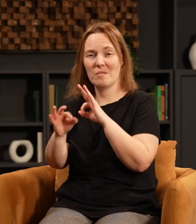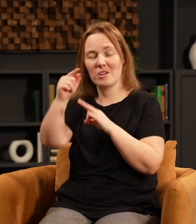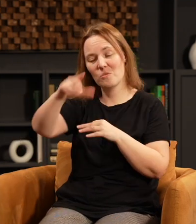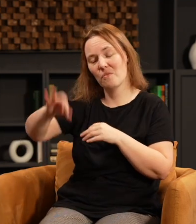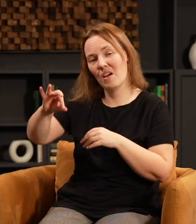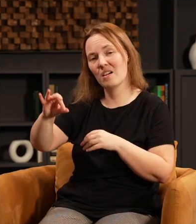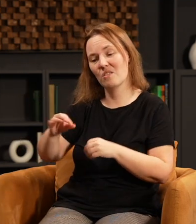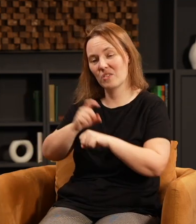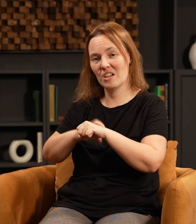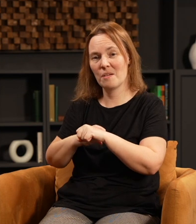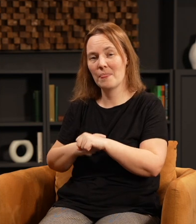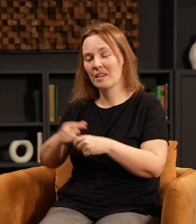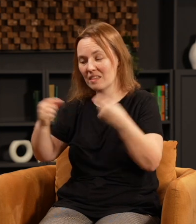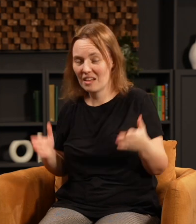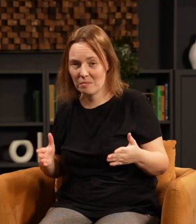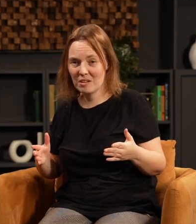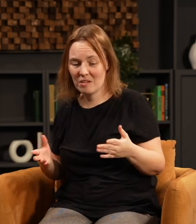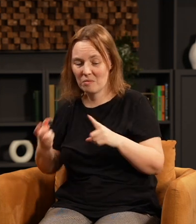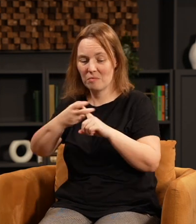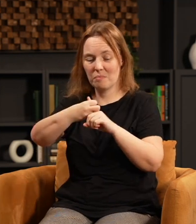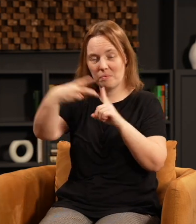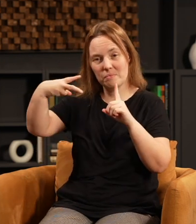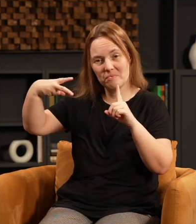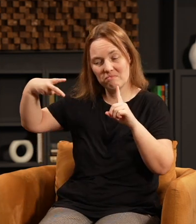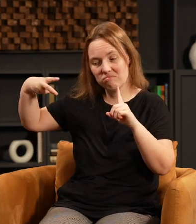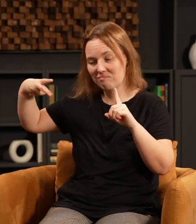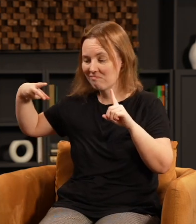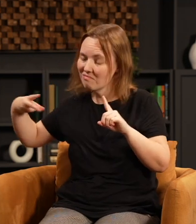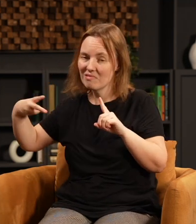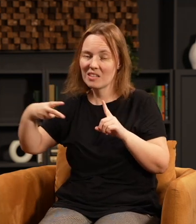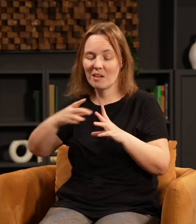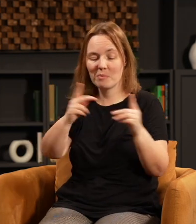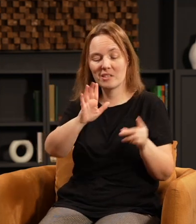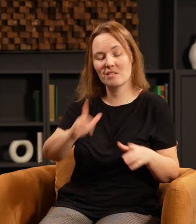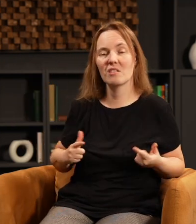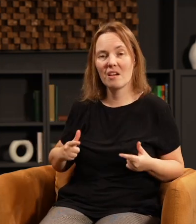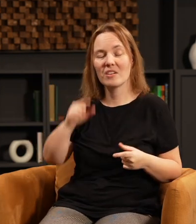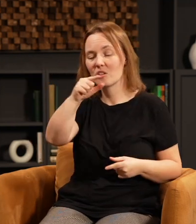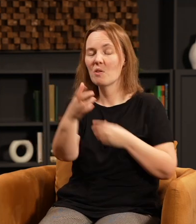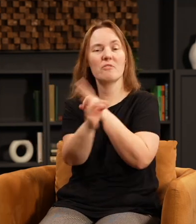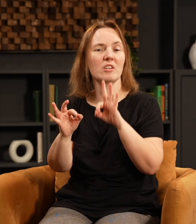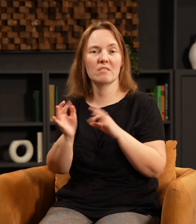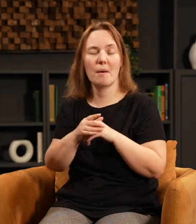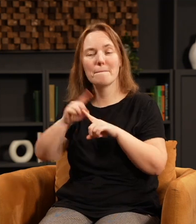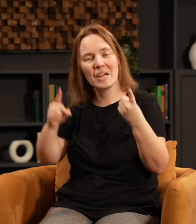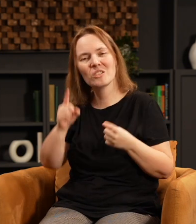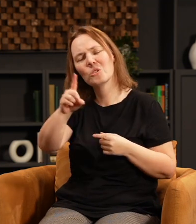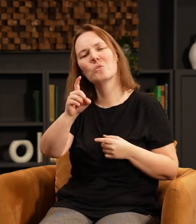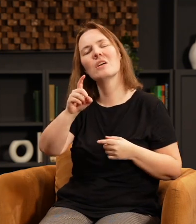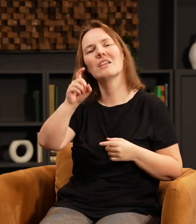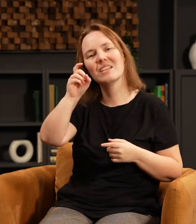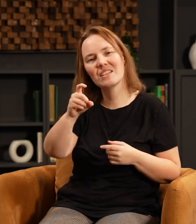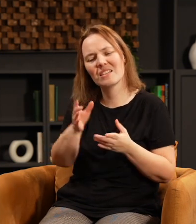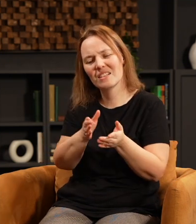time the enemy eventually will lose his grip in that area of your life, and you are free. But you've got to be desperate.